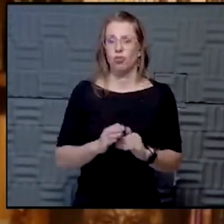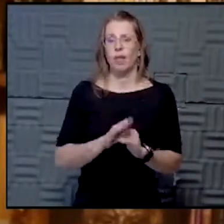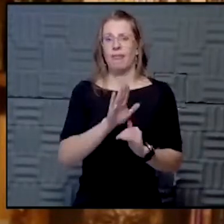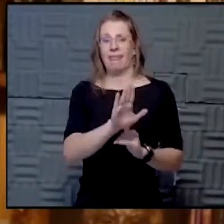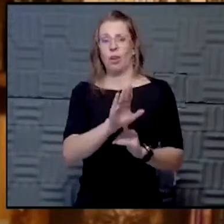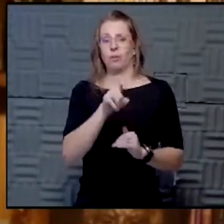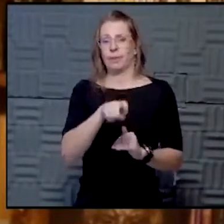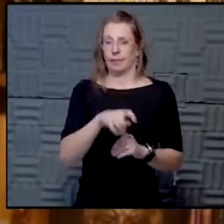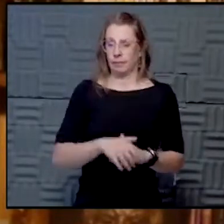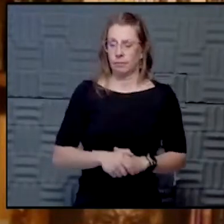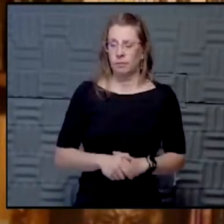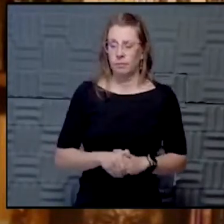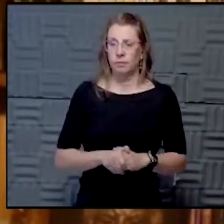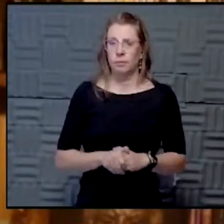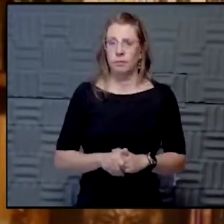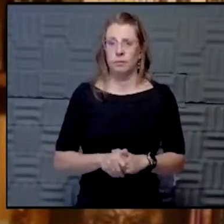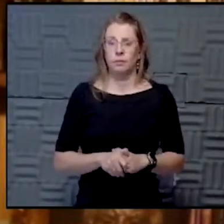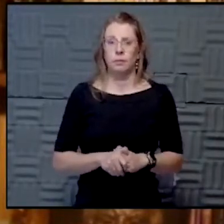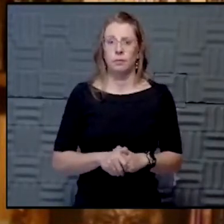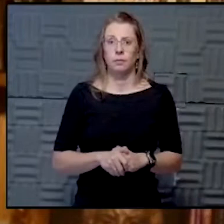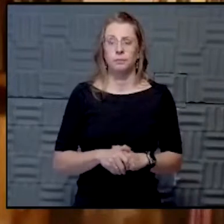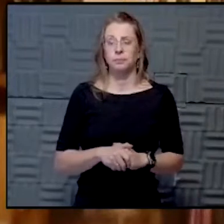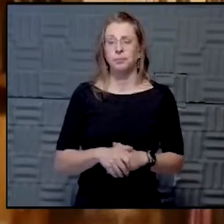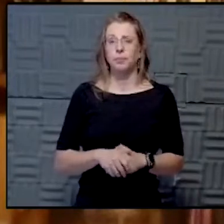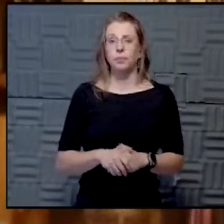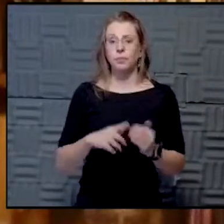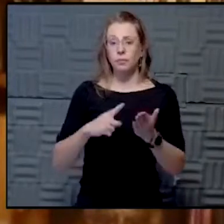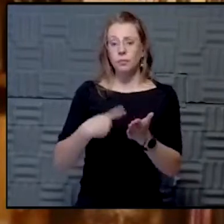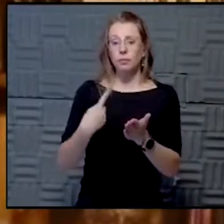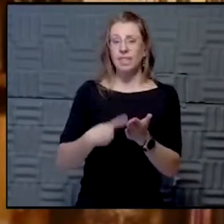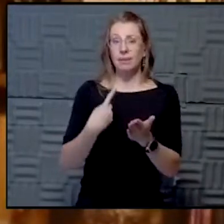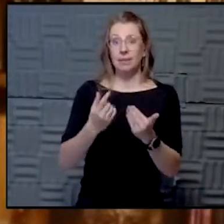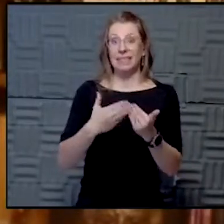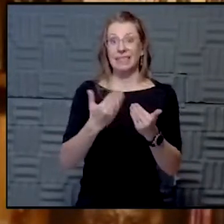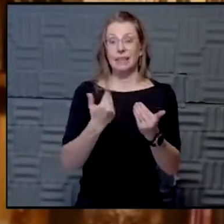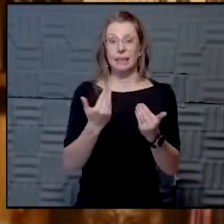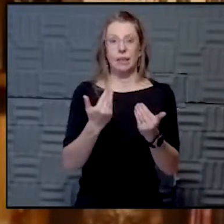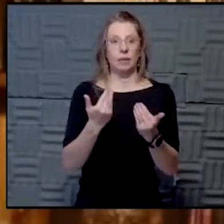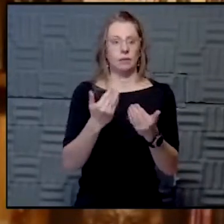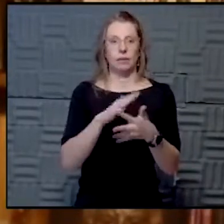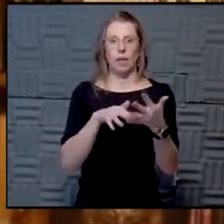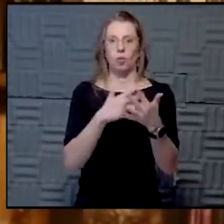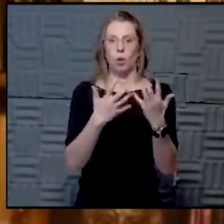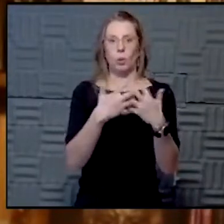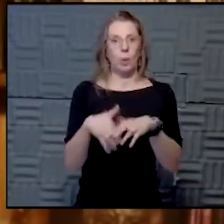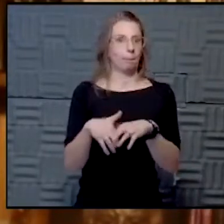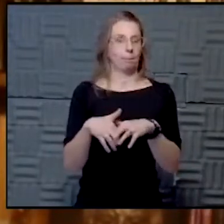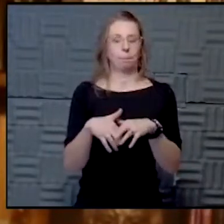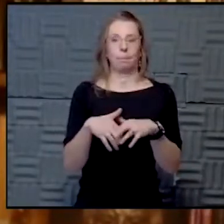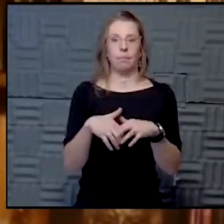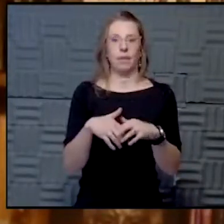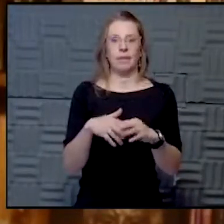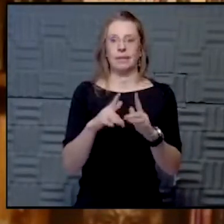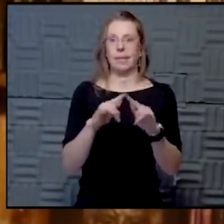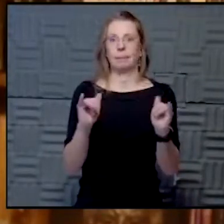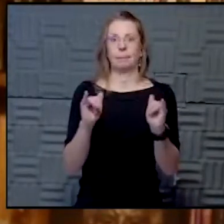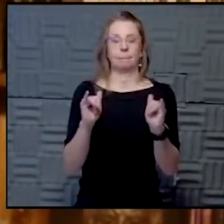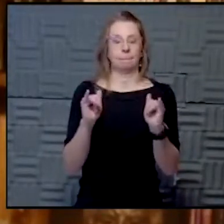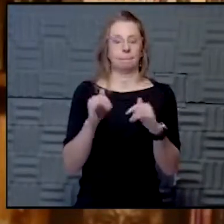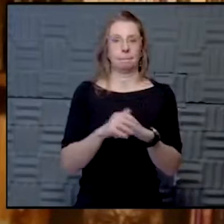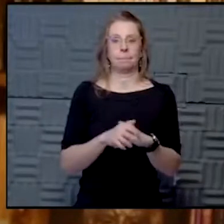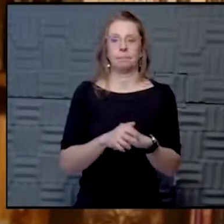needs. So at times it's really easy, and sometimes we can connect somebody the same day. That happens